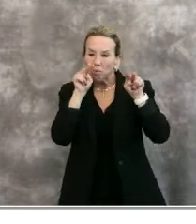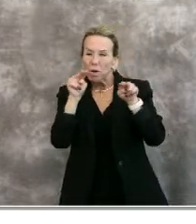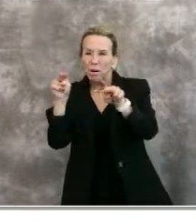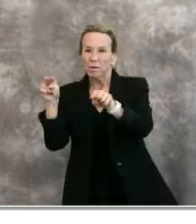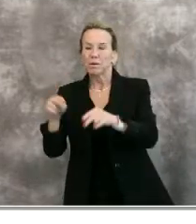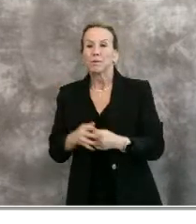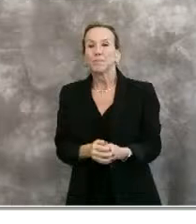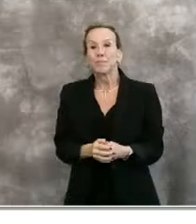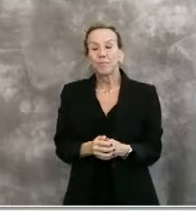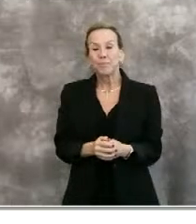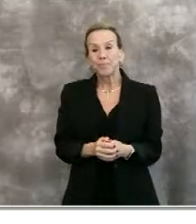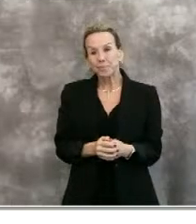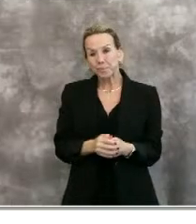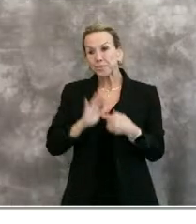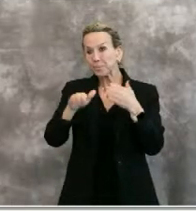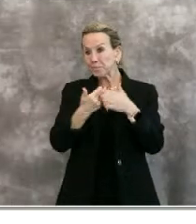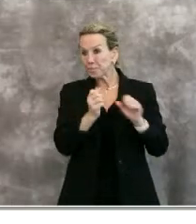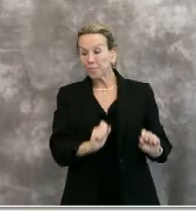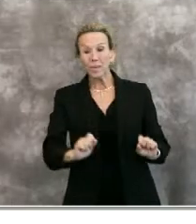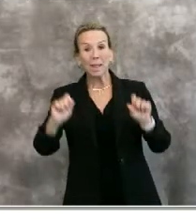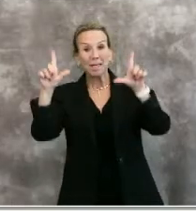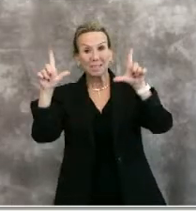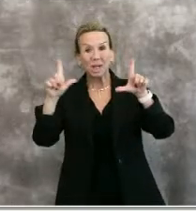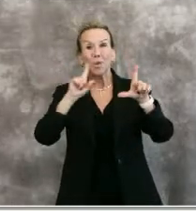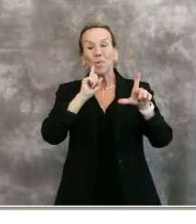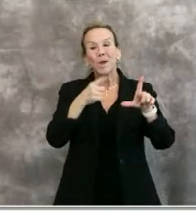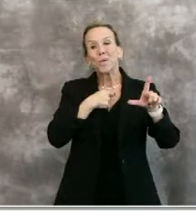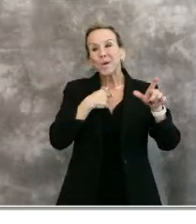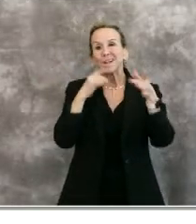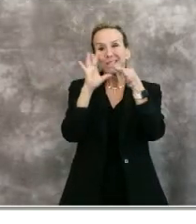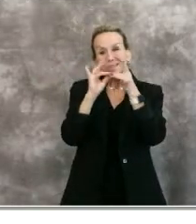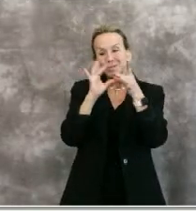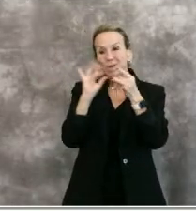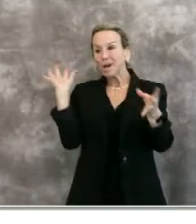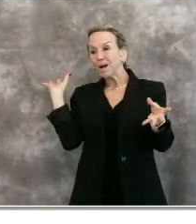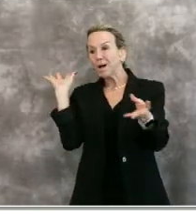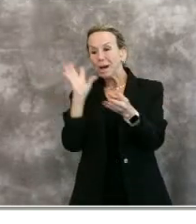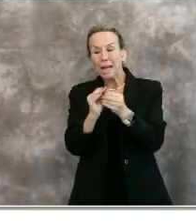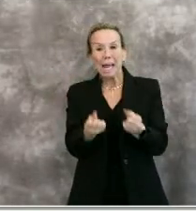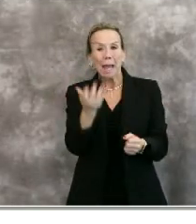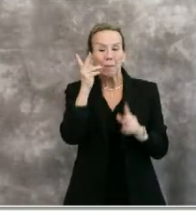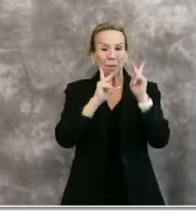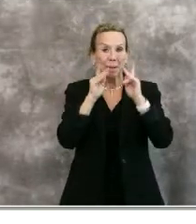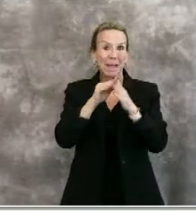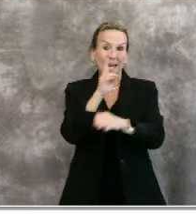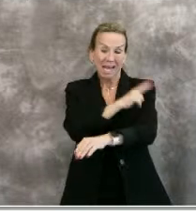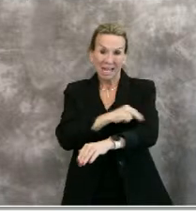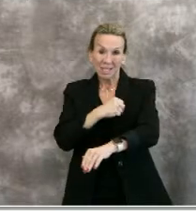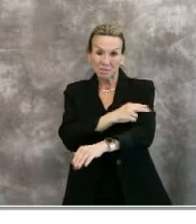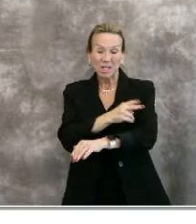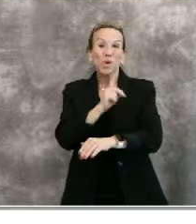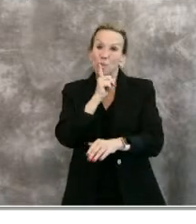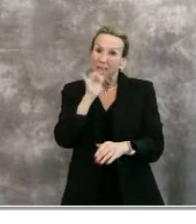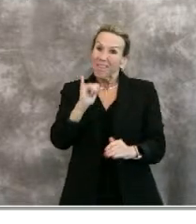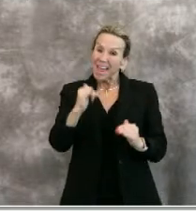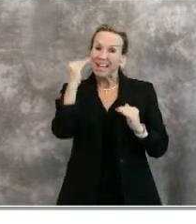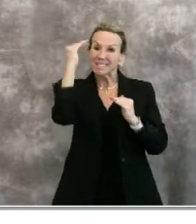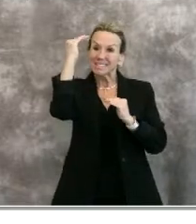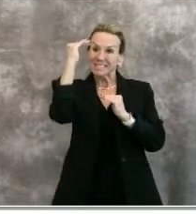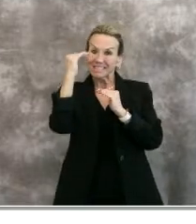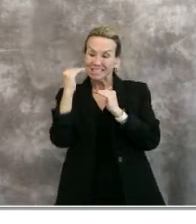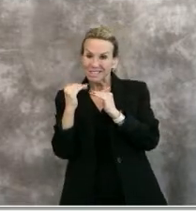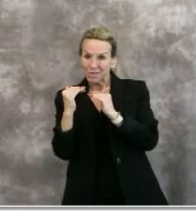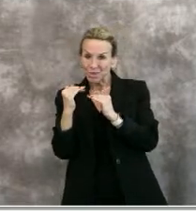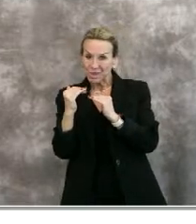next slide, while overall, as stated, the number of hospitalizations is decreasing in the